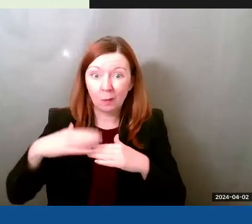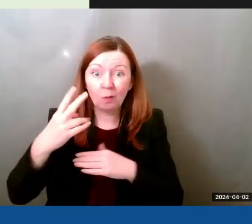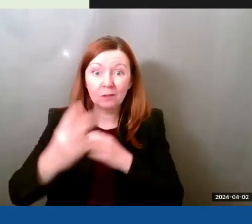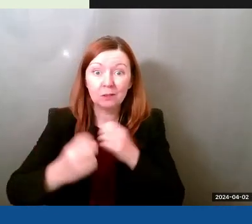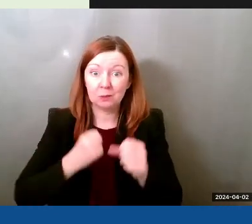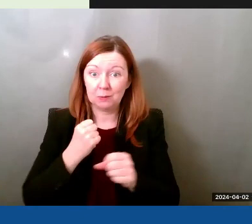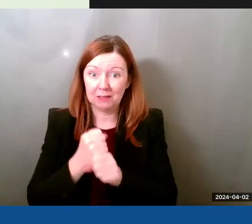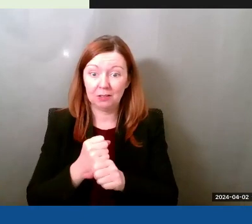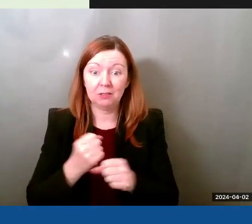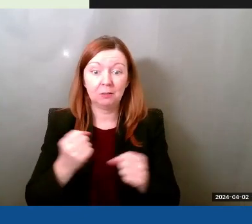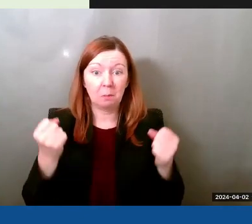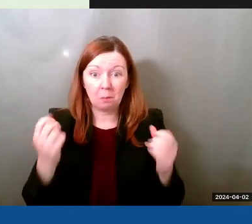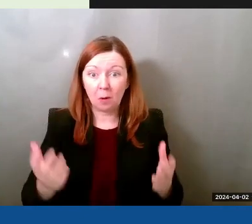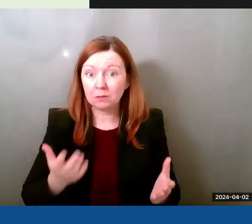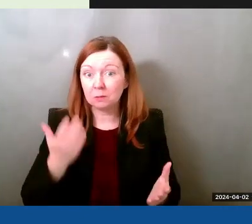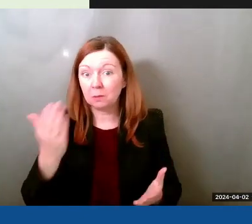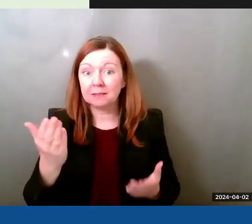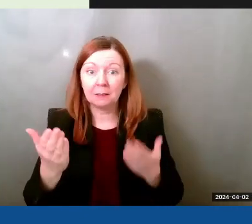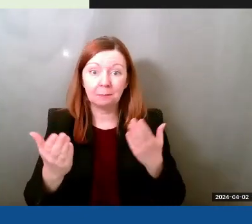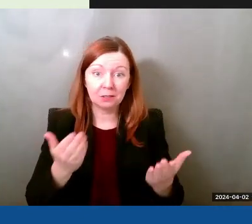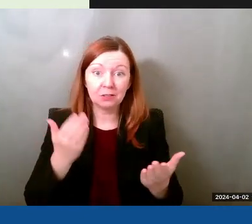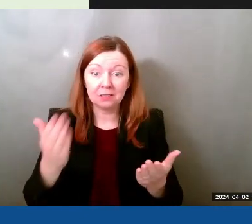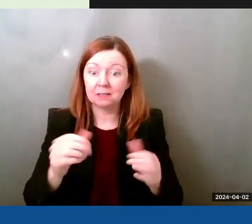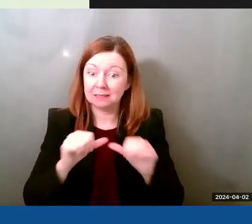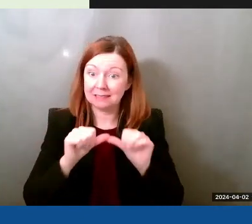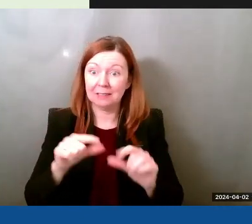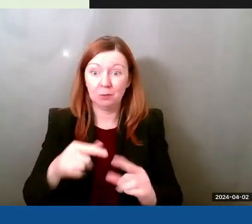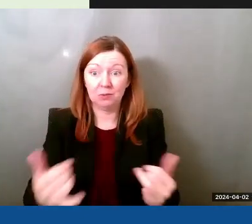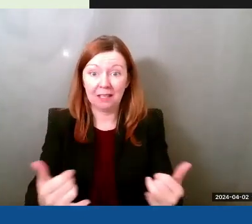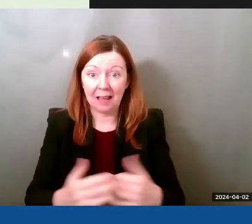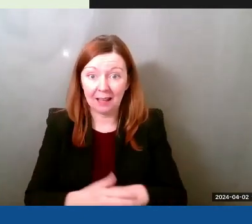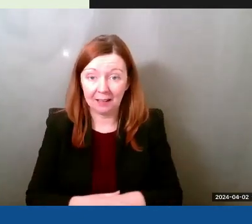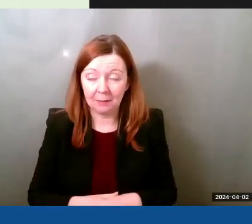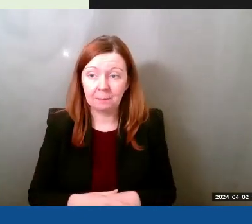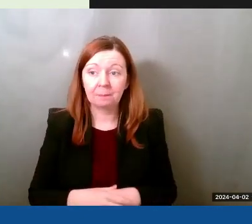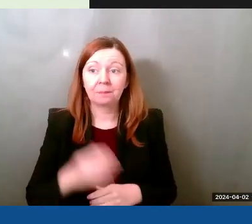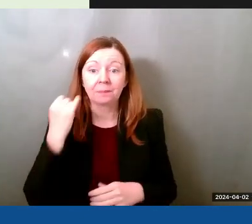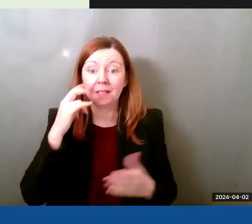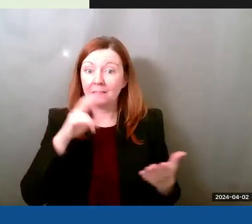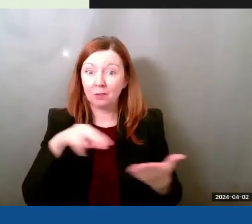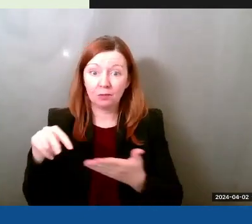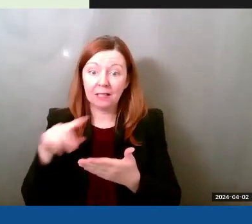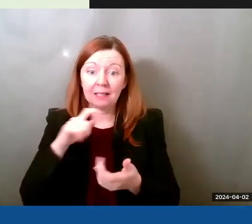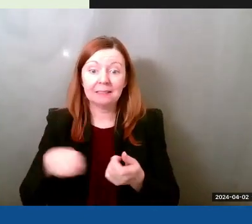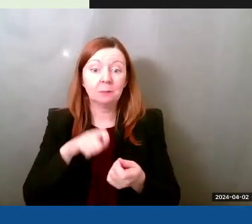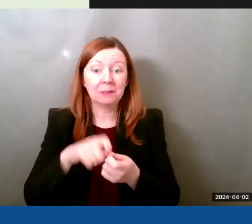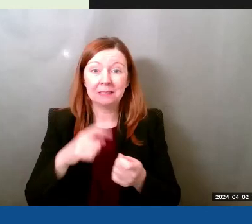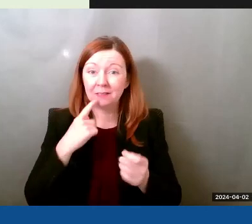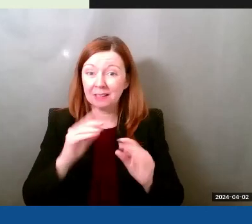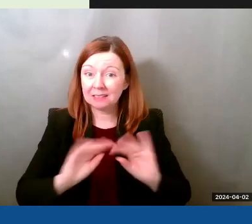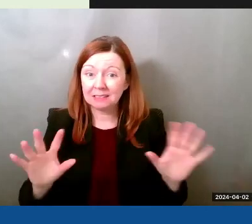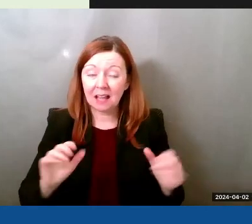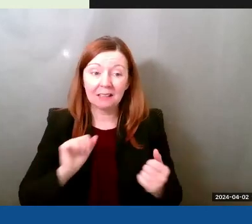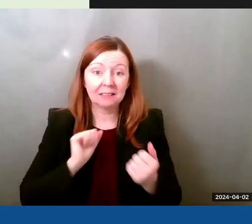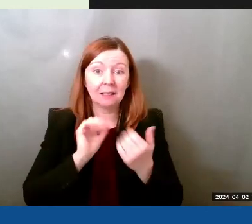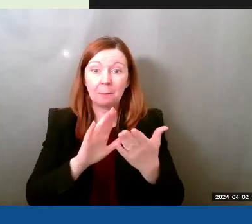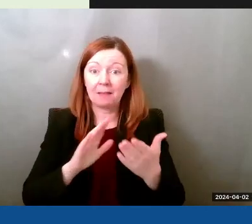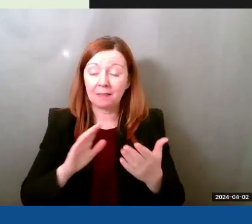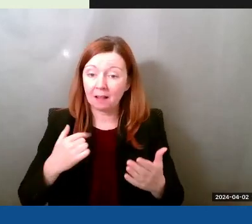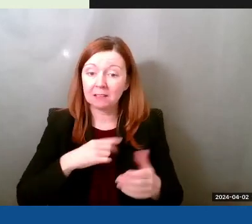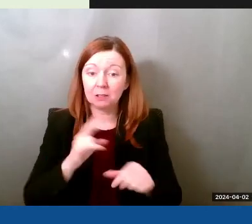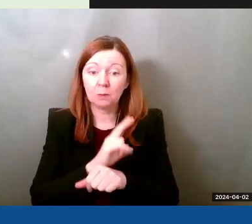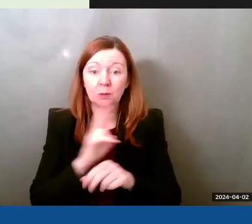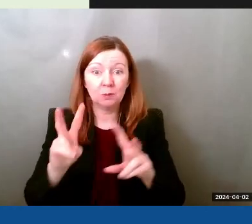now with multiple submissions, which continue till today. If you read it, it specifically states the methodology we use